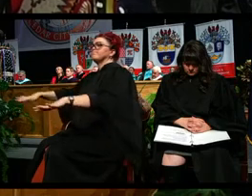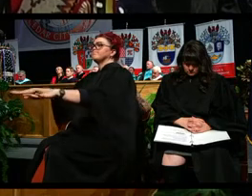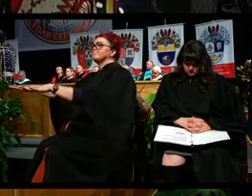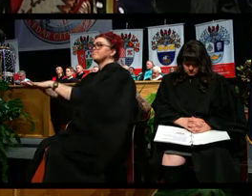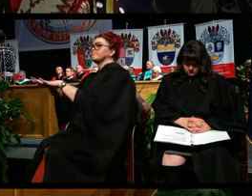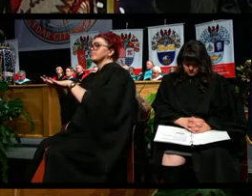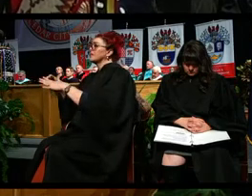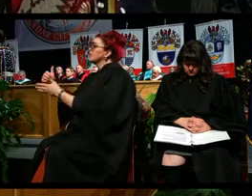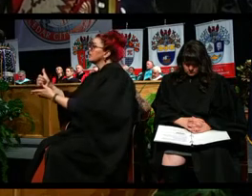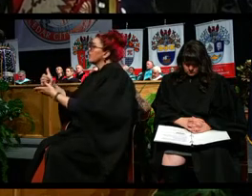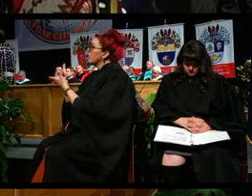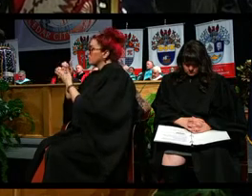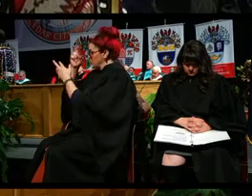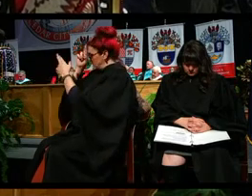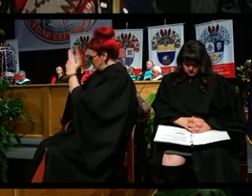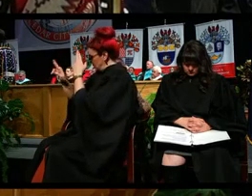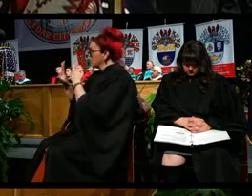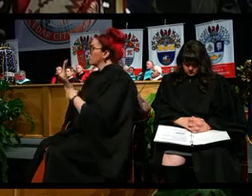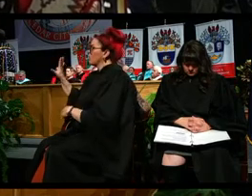Help us to have respect for her,